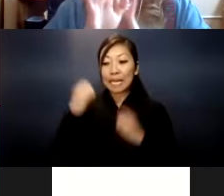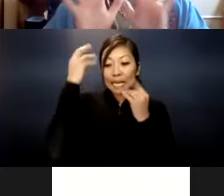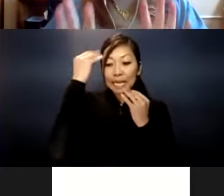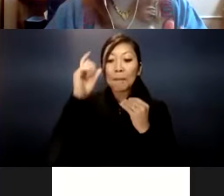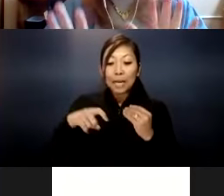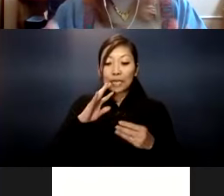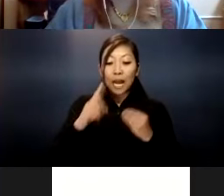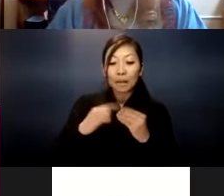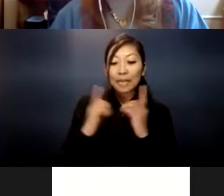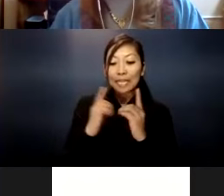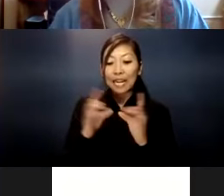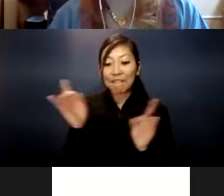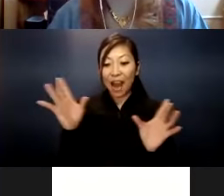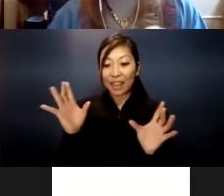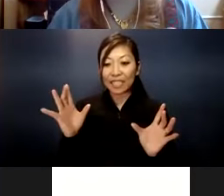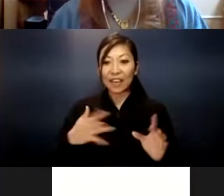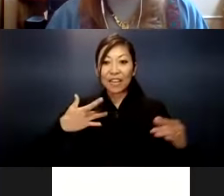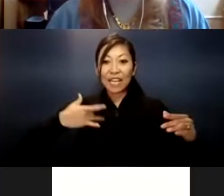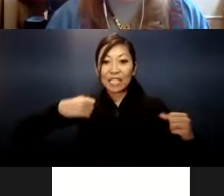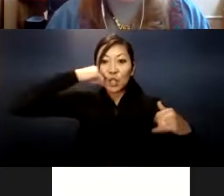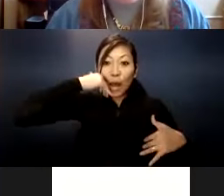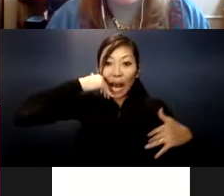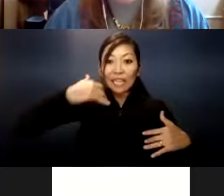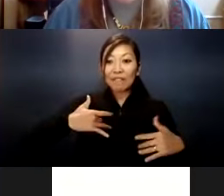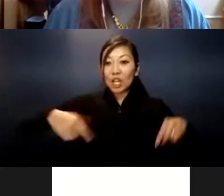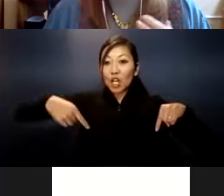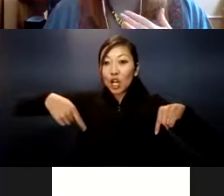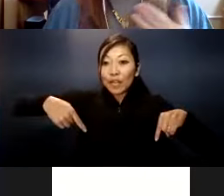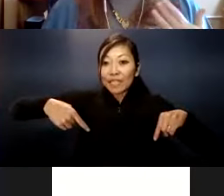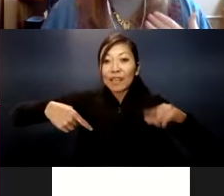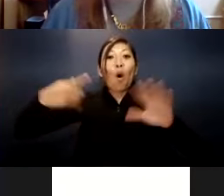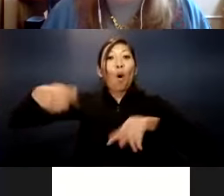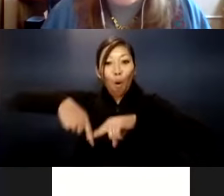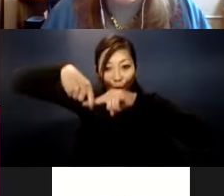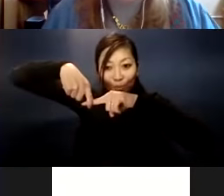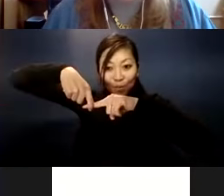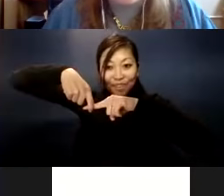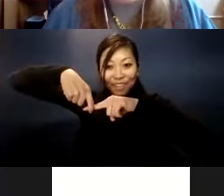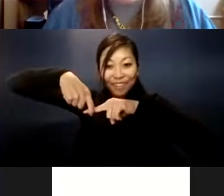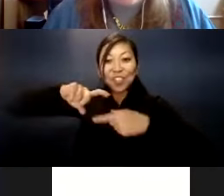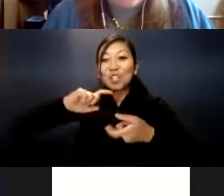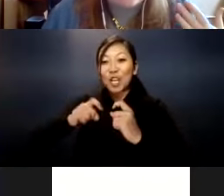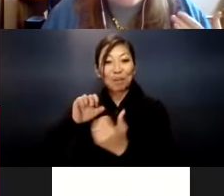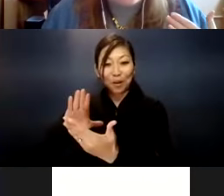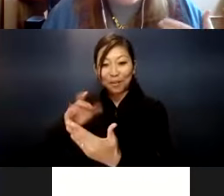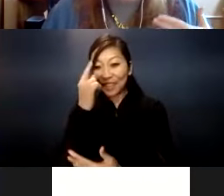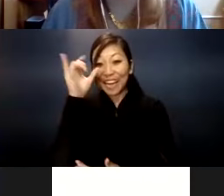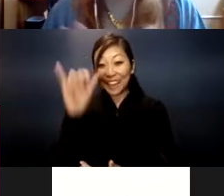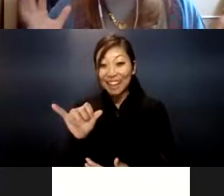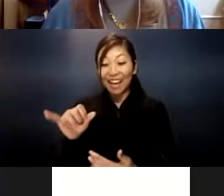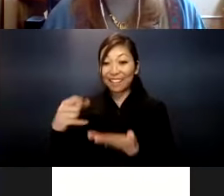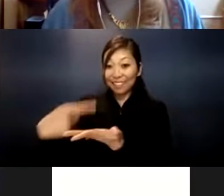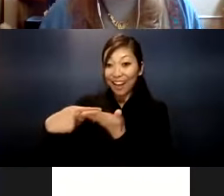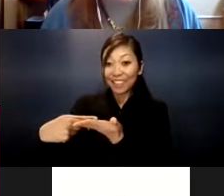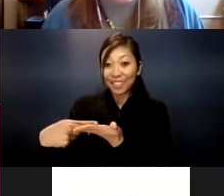like slow down. You might want to change your approach. Nobody has to dread these talks.